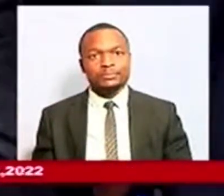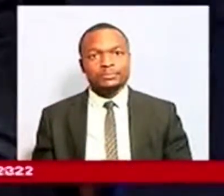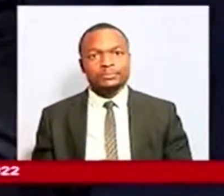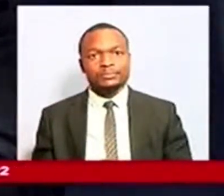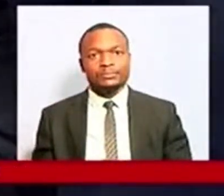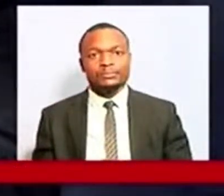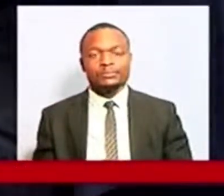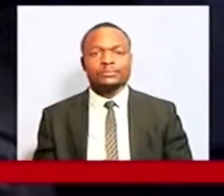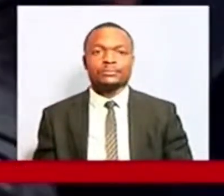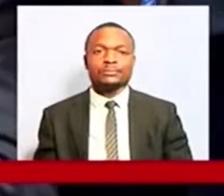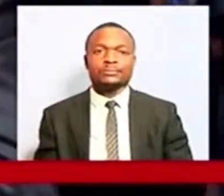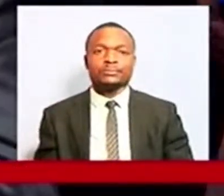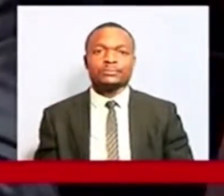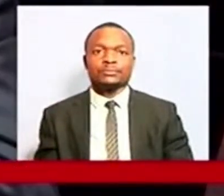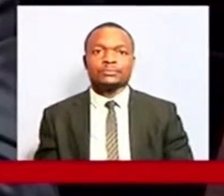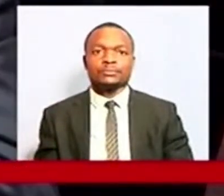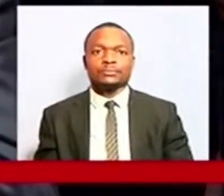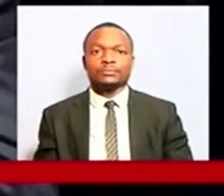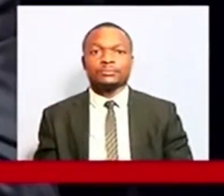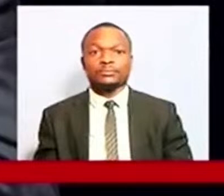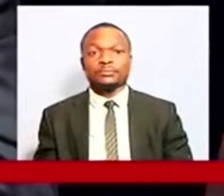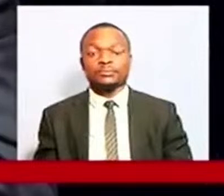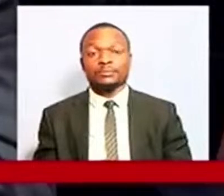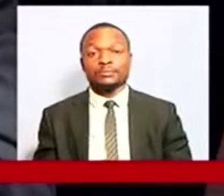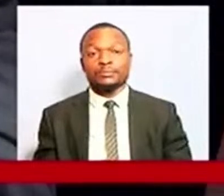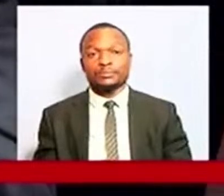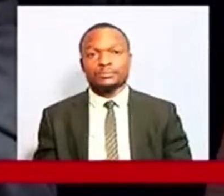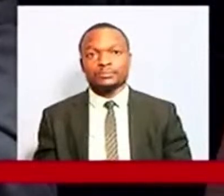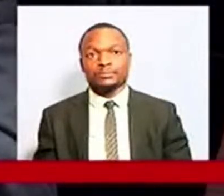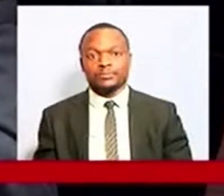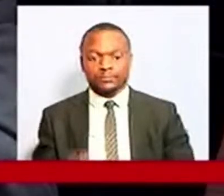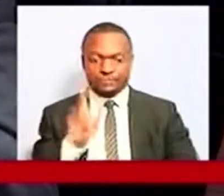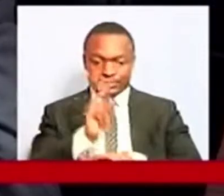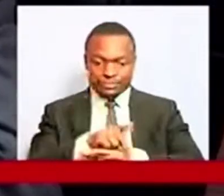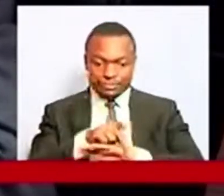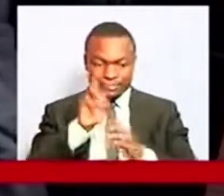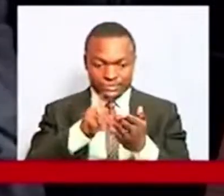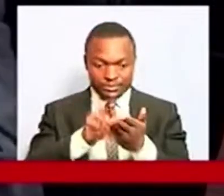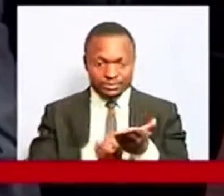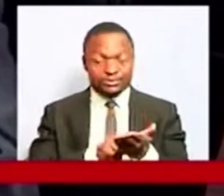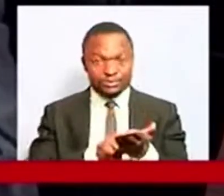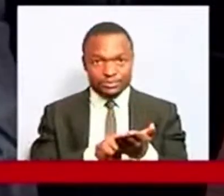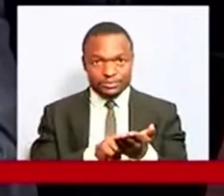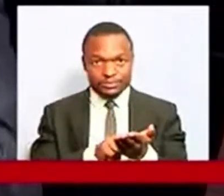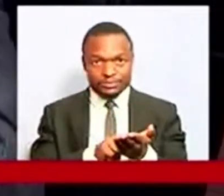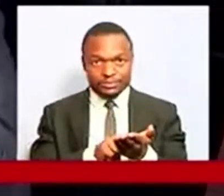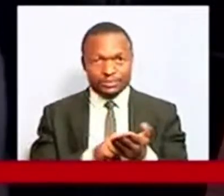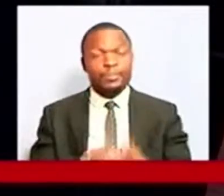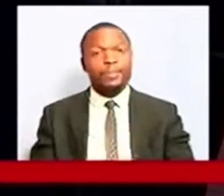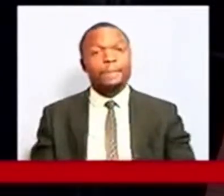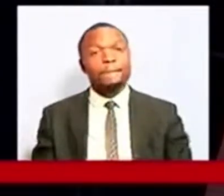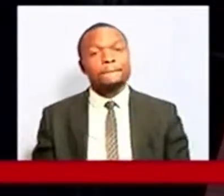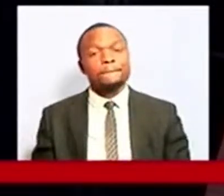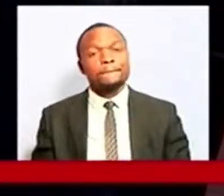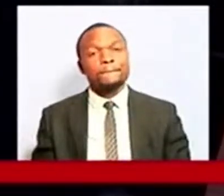on status report of projects.